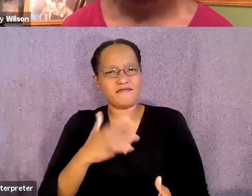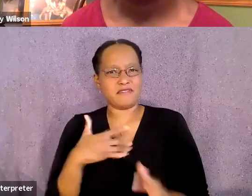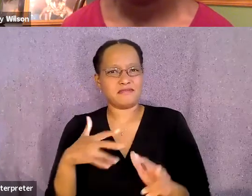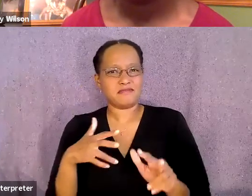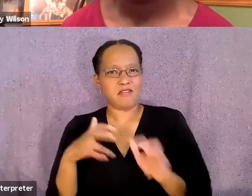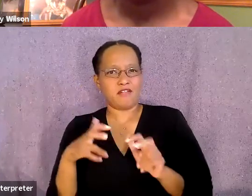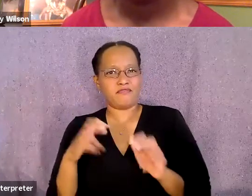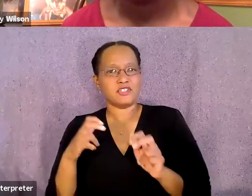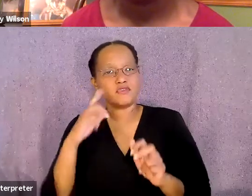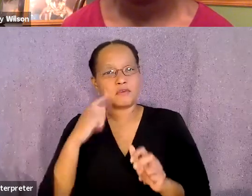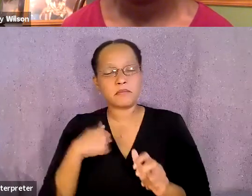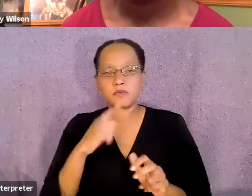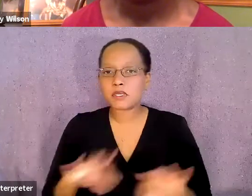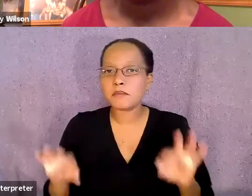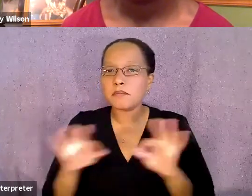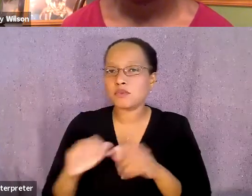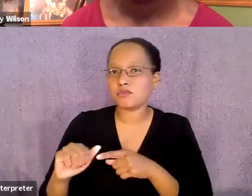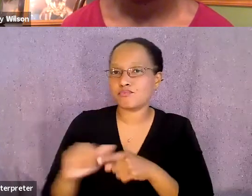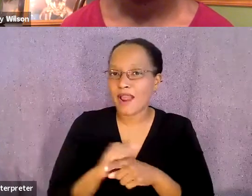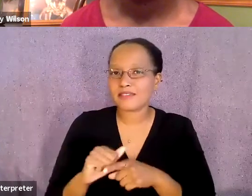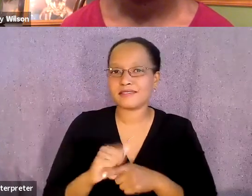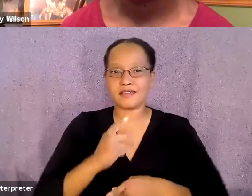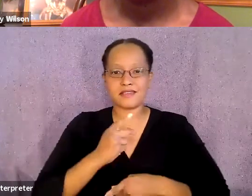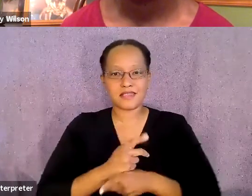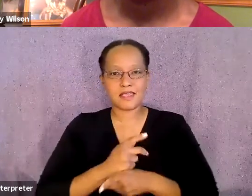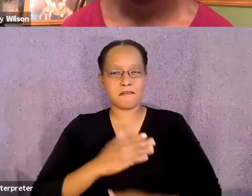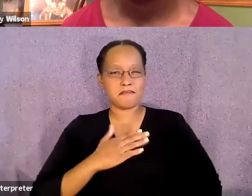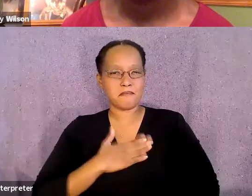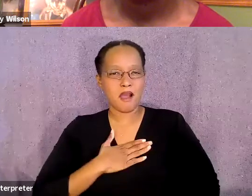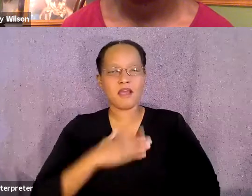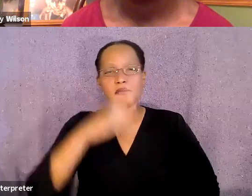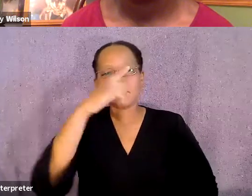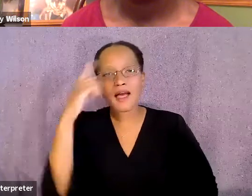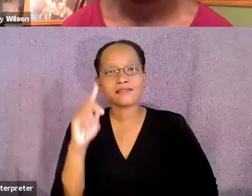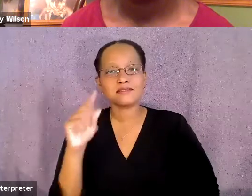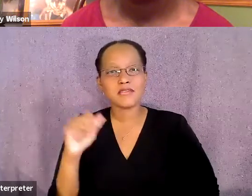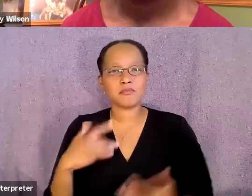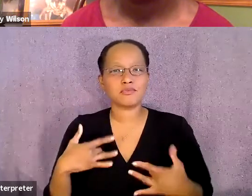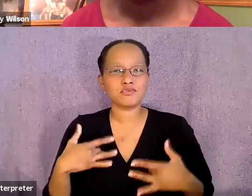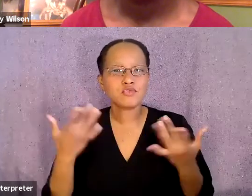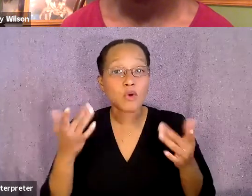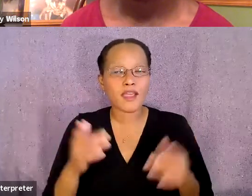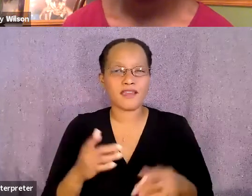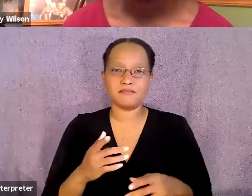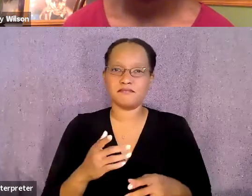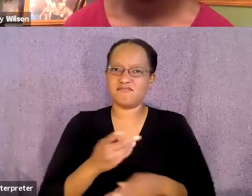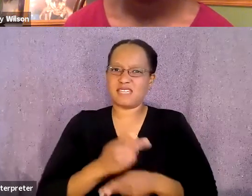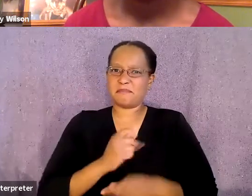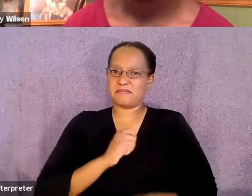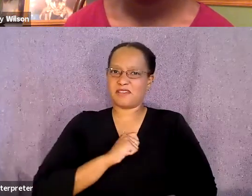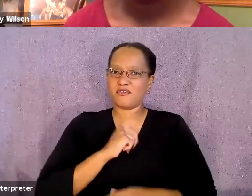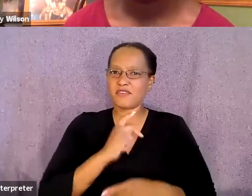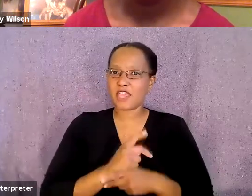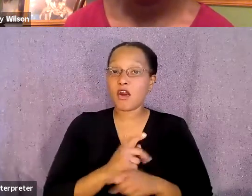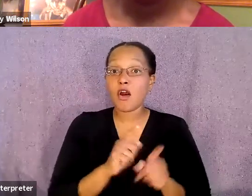me in retaining my Black disabled joy and also not feeling bad when good things happen. Yeah, I think sometimes when